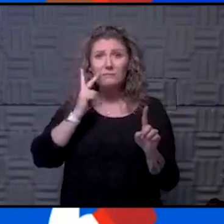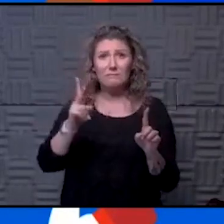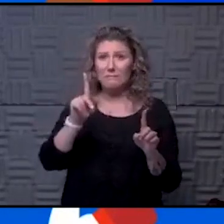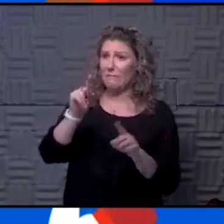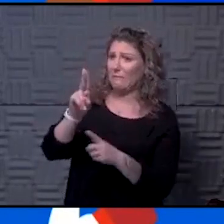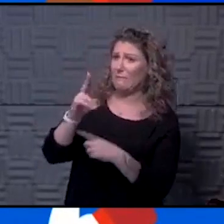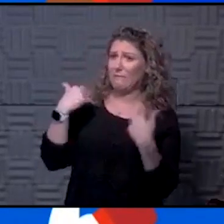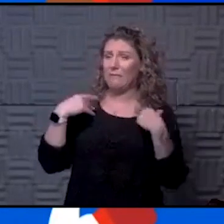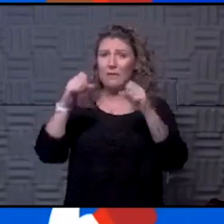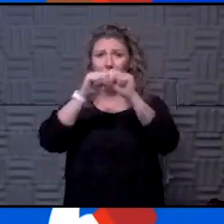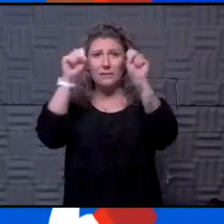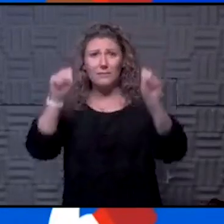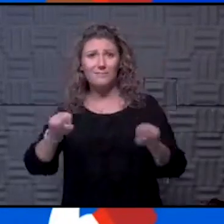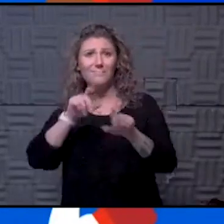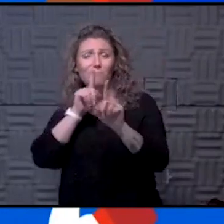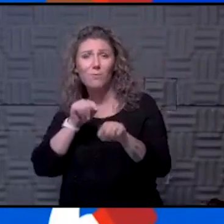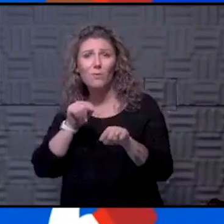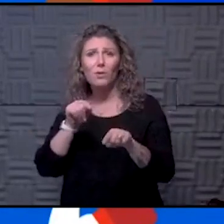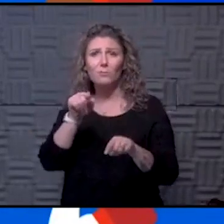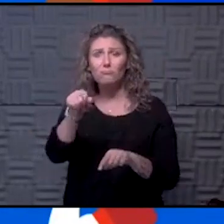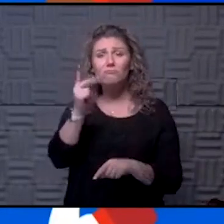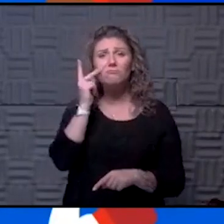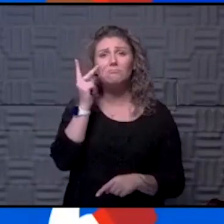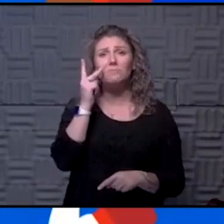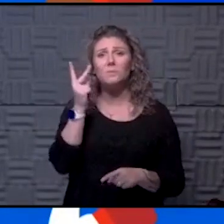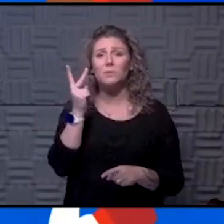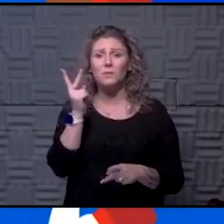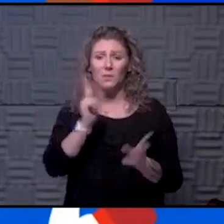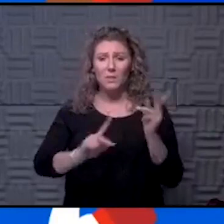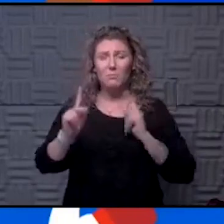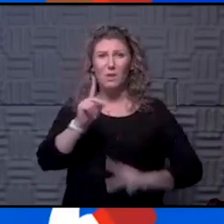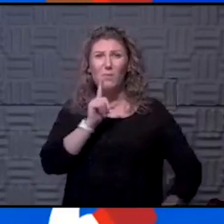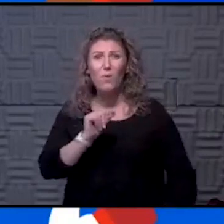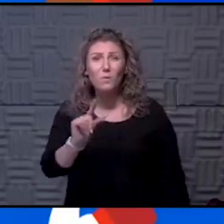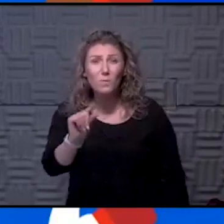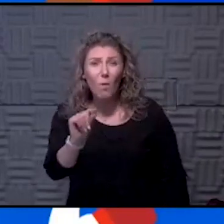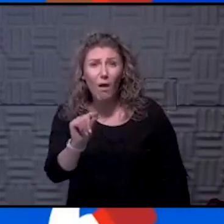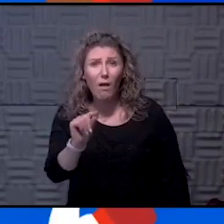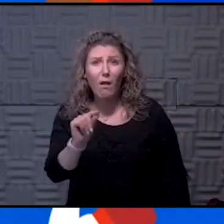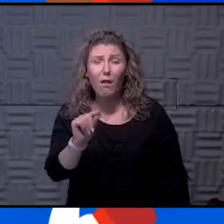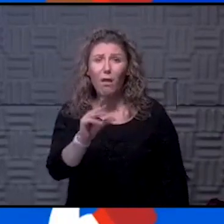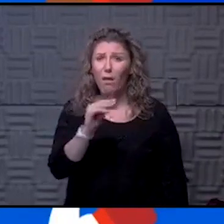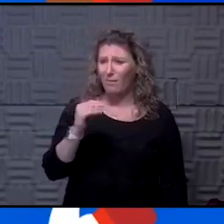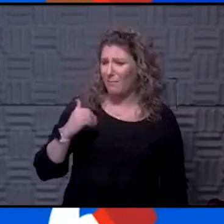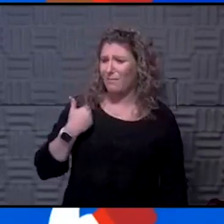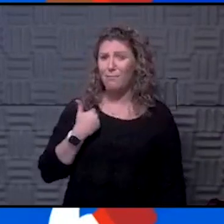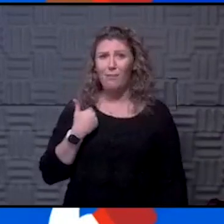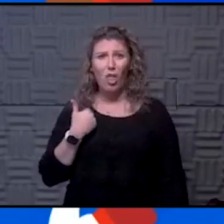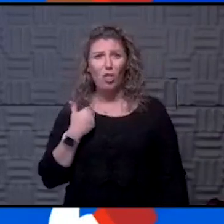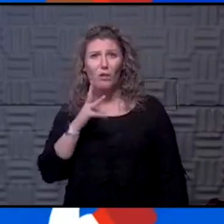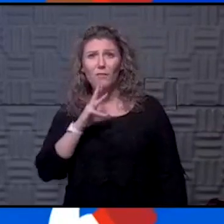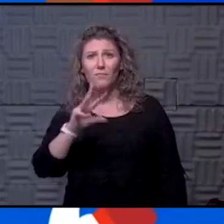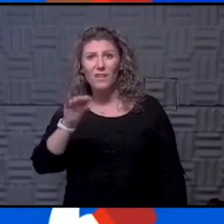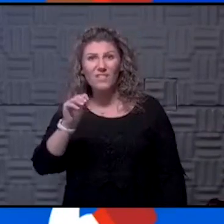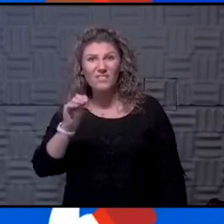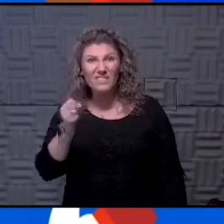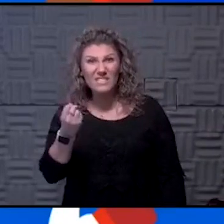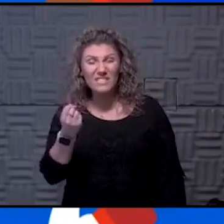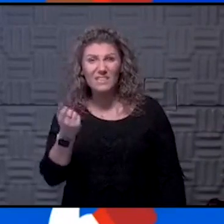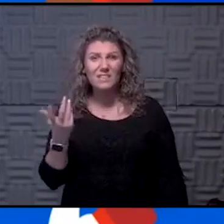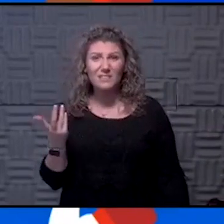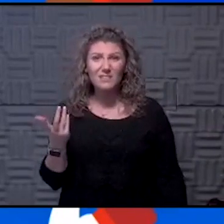KUS system reports today that you are seeing people even in their 20s, younger than 50, that are